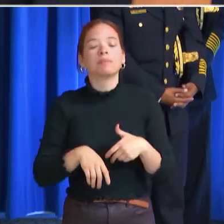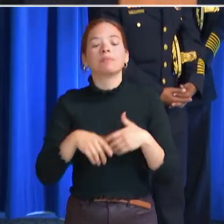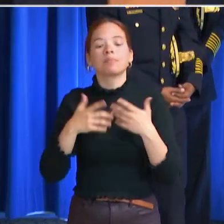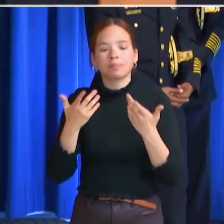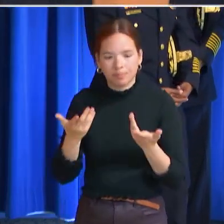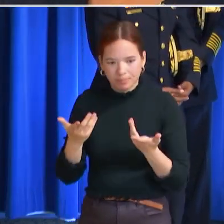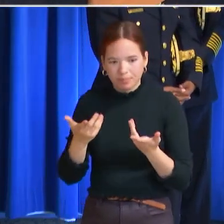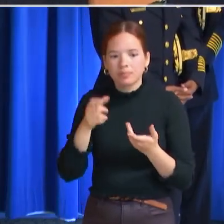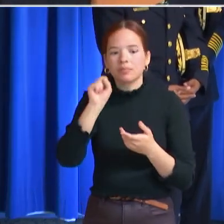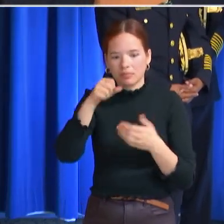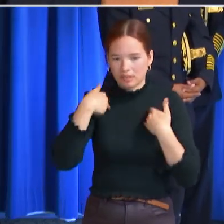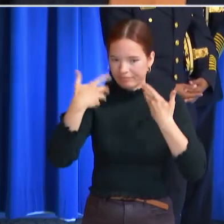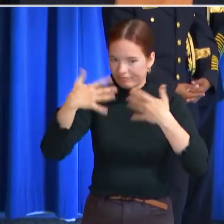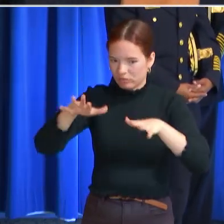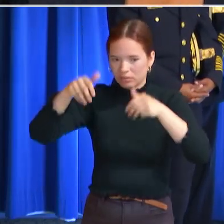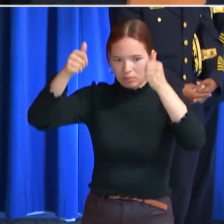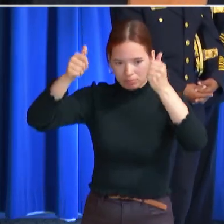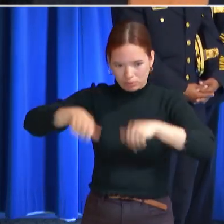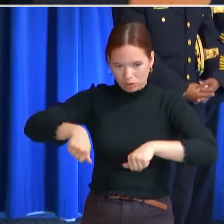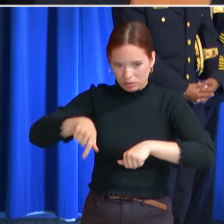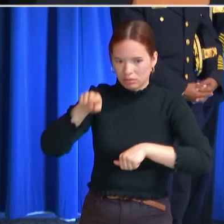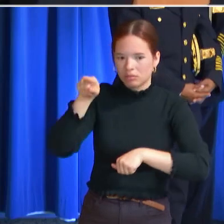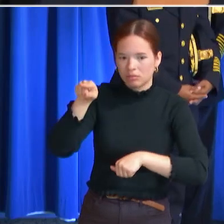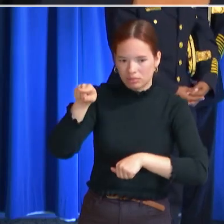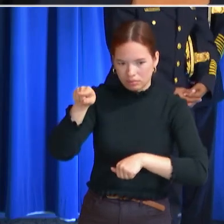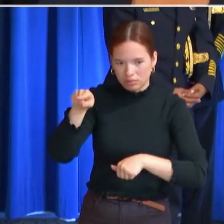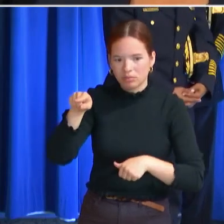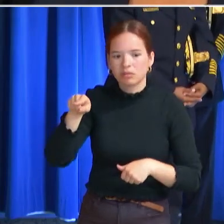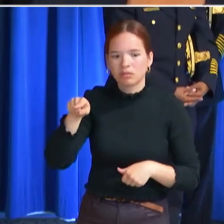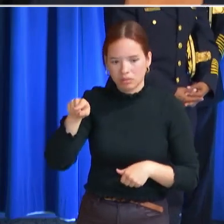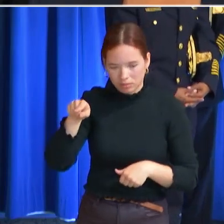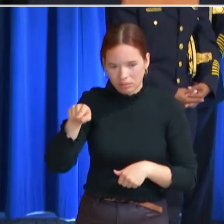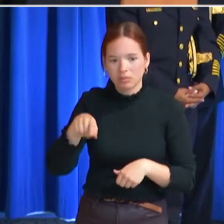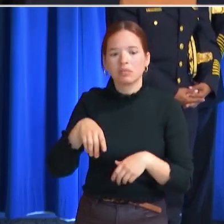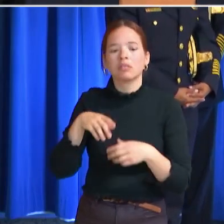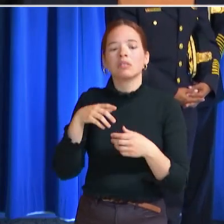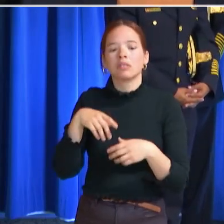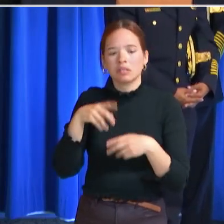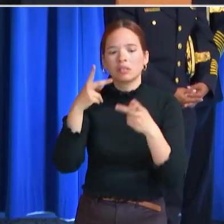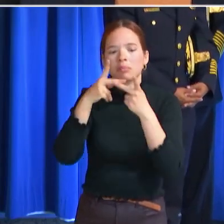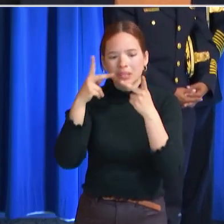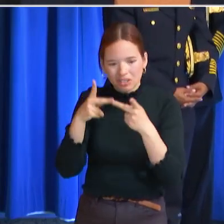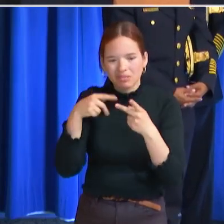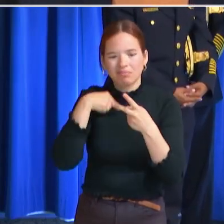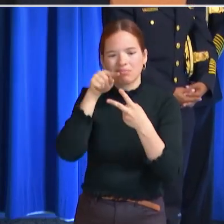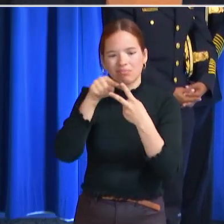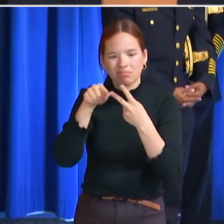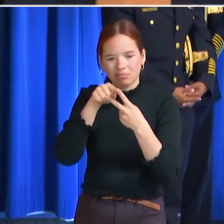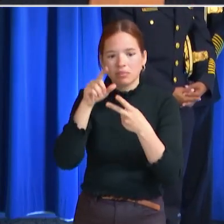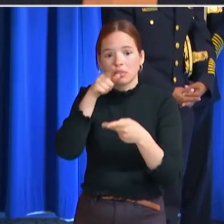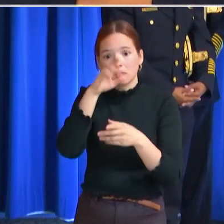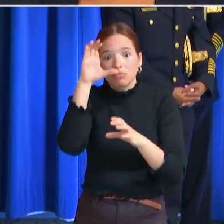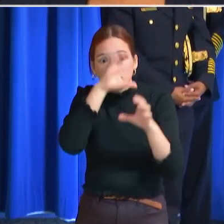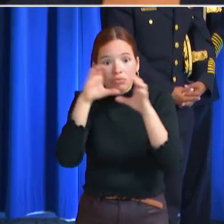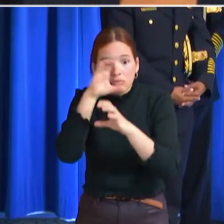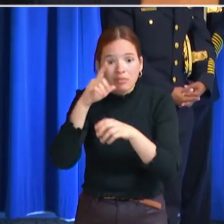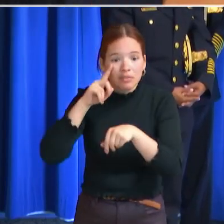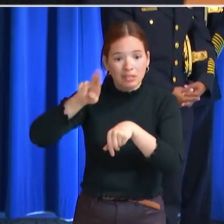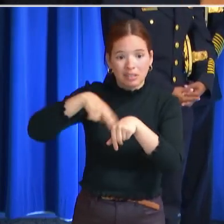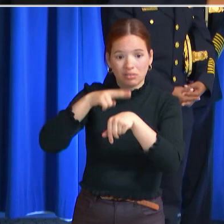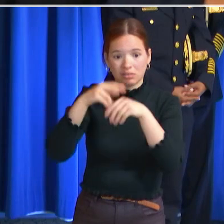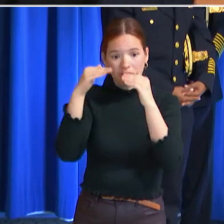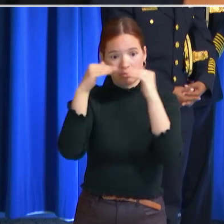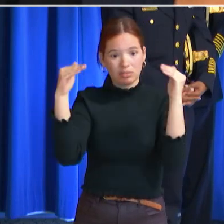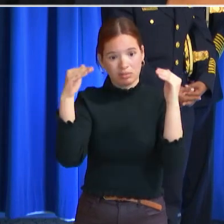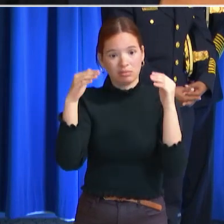posted on DCHR, on MODA, on MPD's website a position description. We are conducting a national search, and we encourage people to apply. There'll